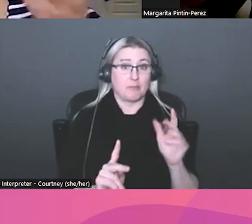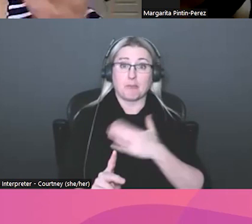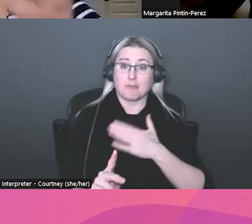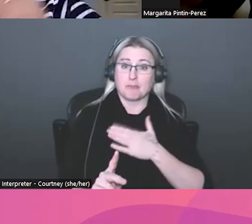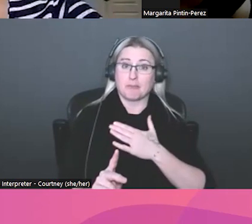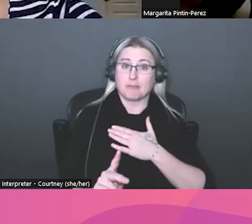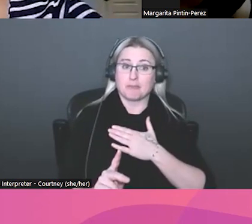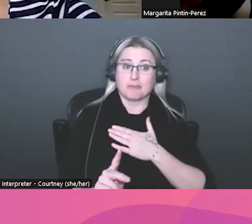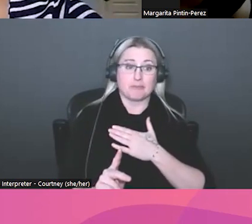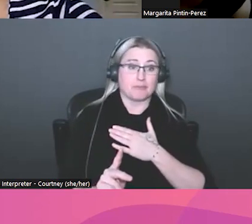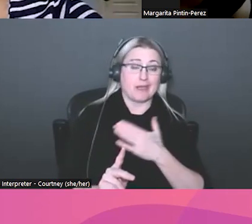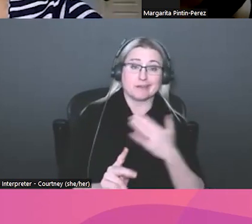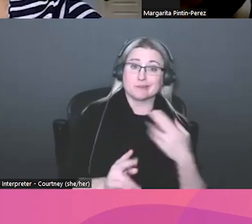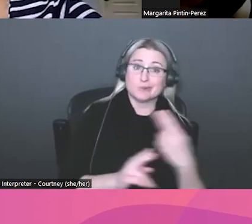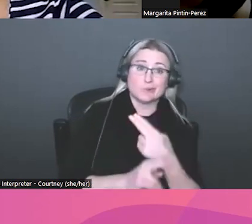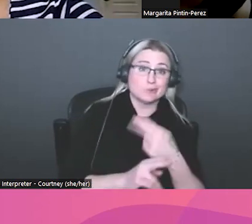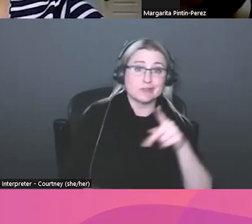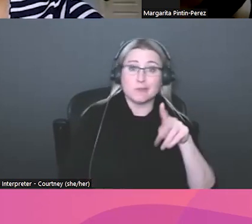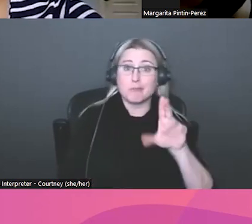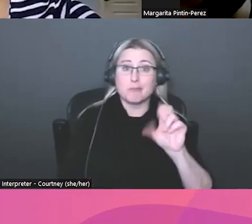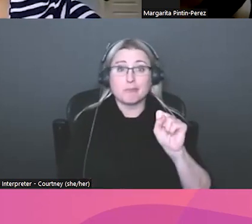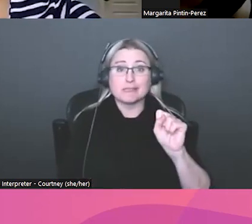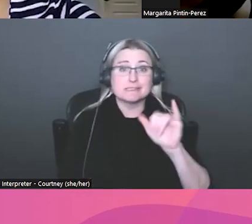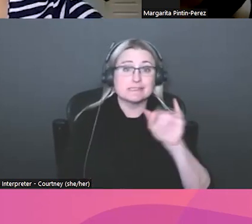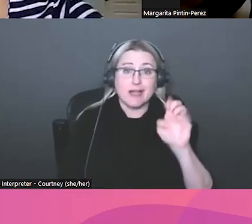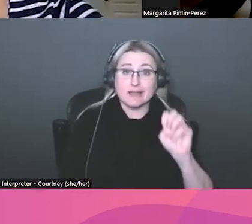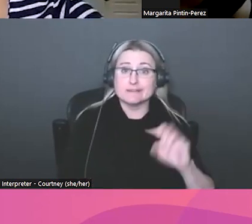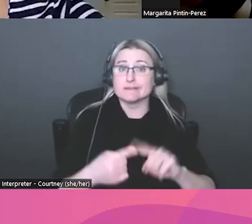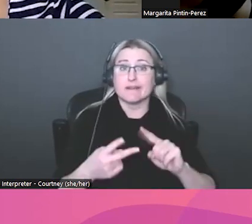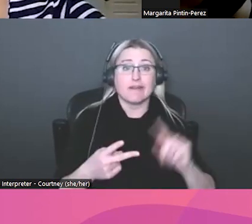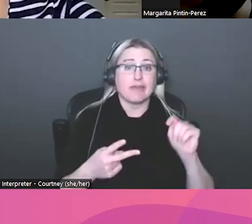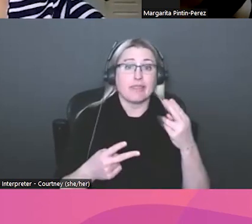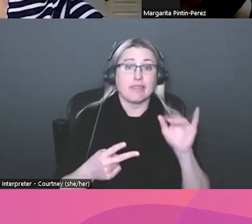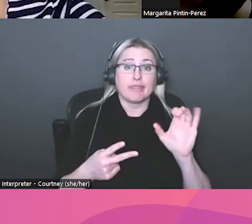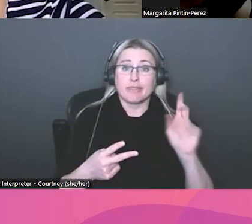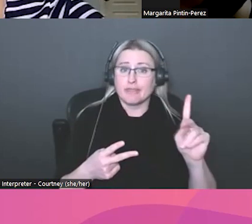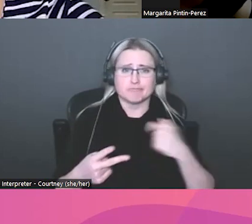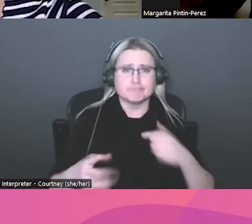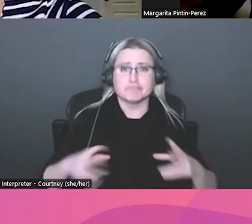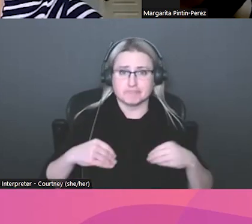if they want to use plus size, if they want to use thick, is totally acceptable.